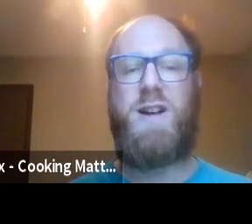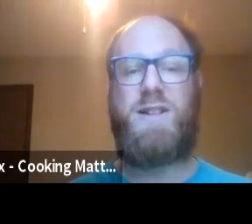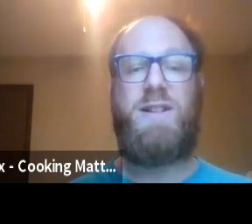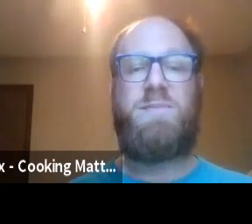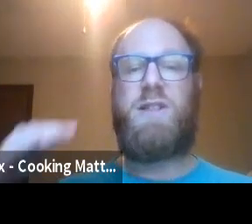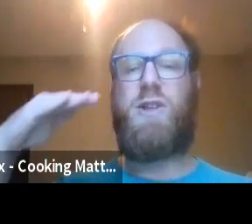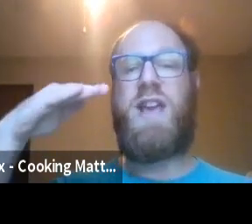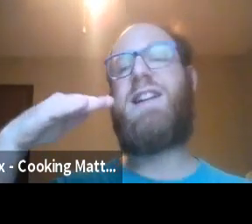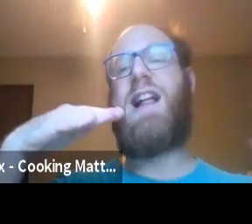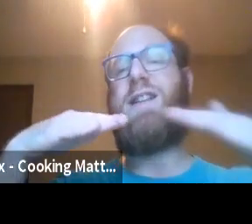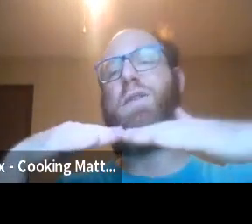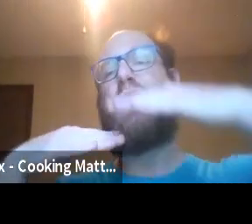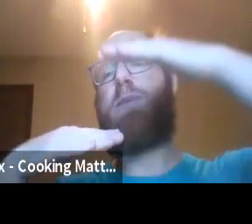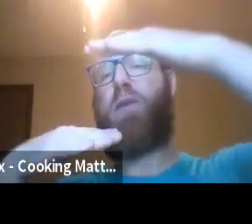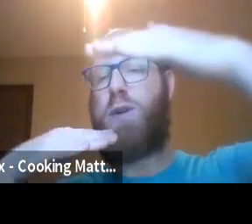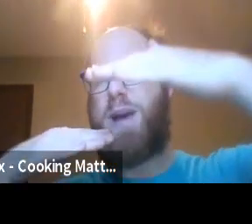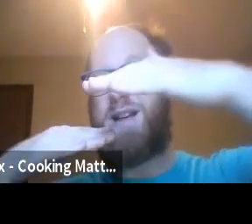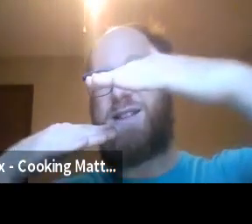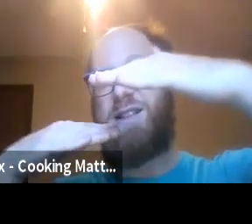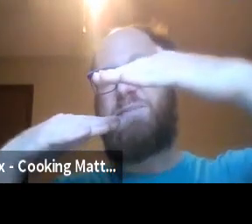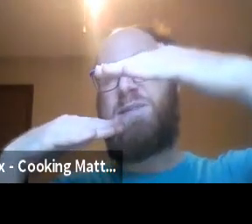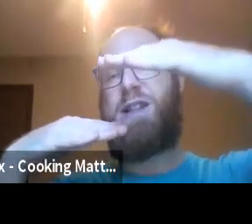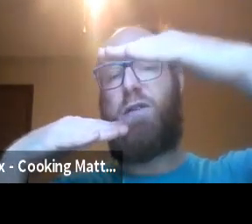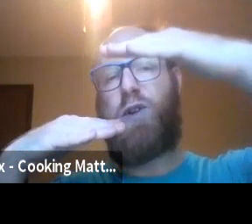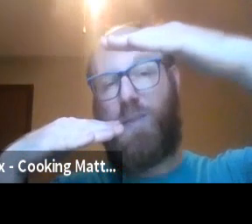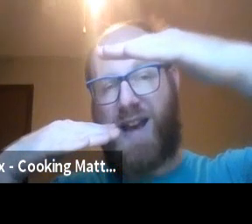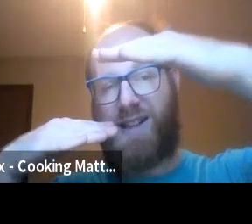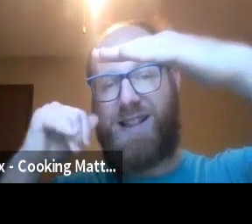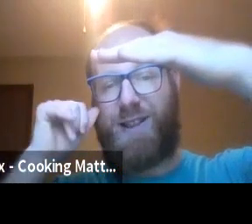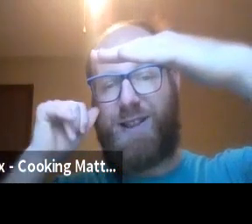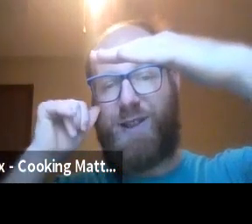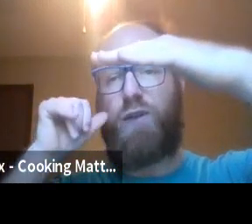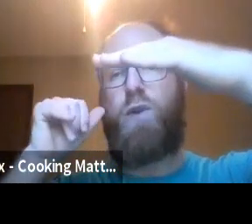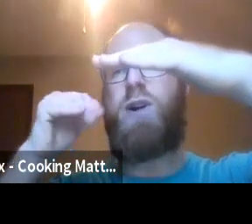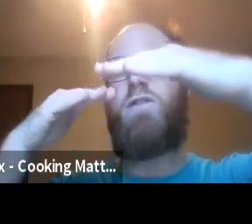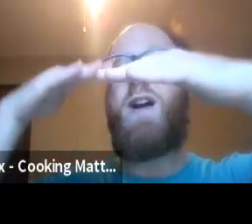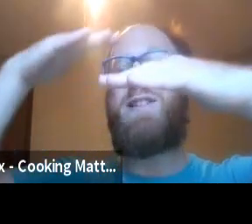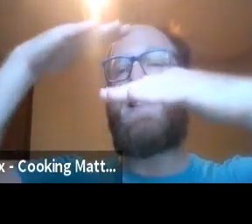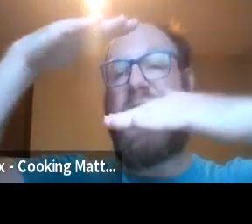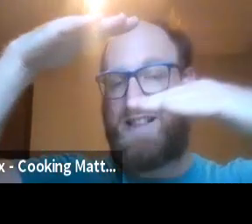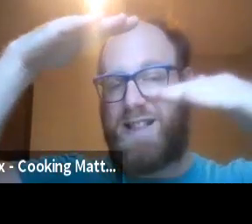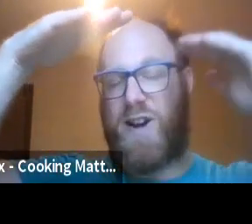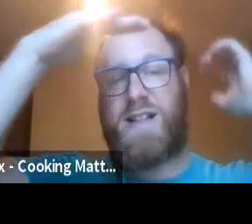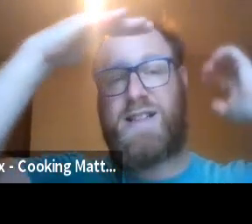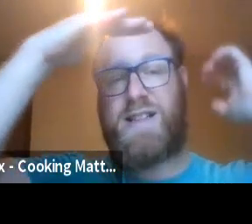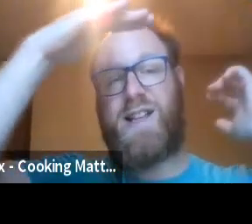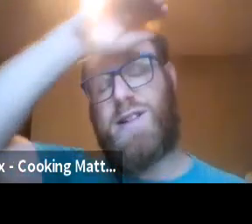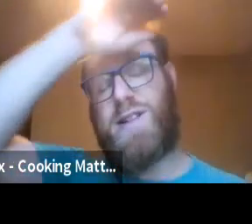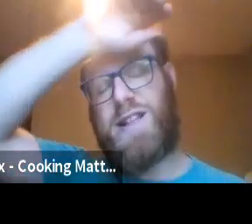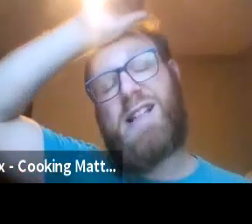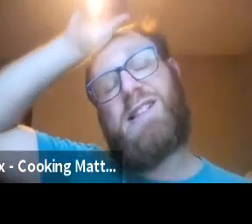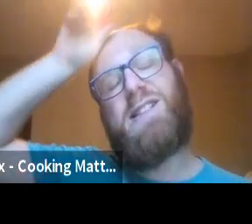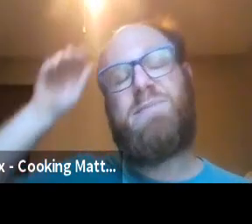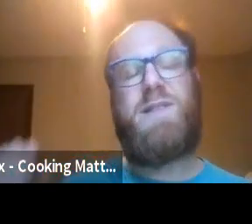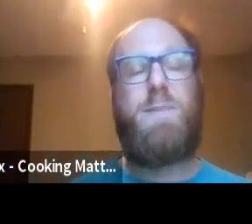people on the ground. So they get a lot of their food from the food banks. And the food banks in 2004 founded us at the Arkansas